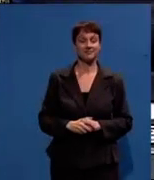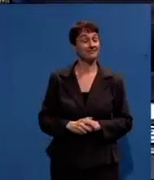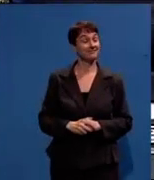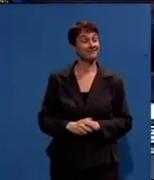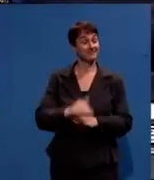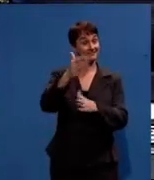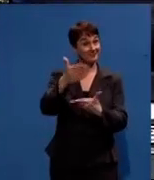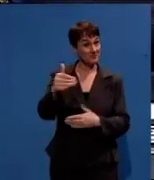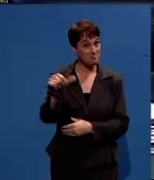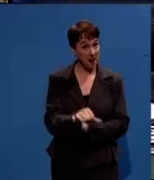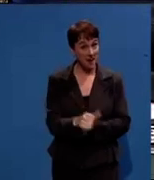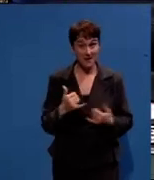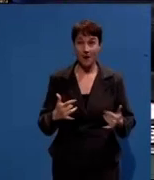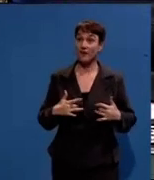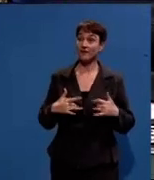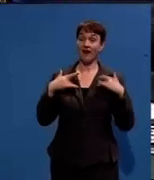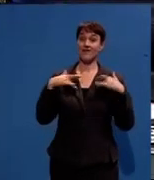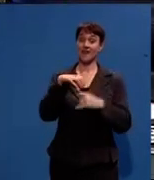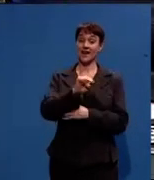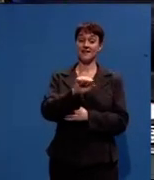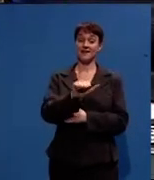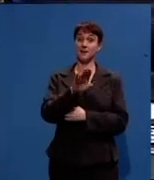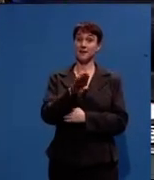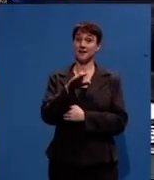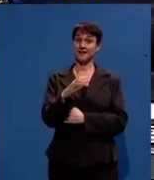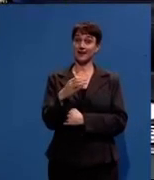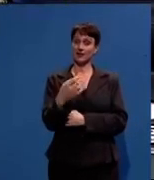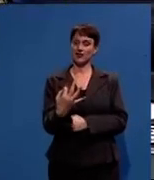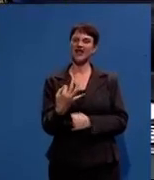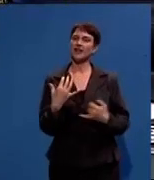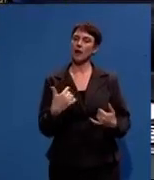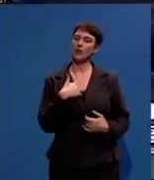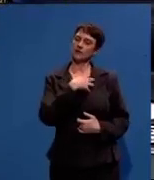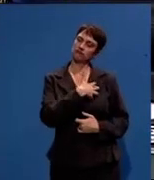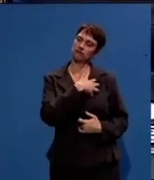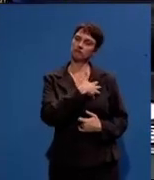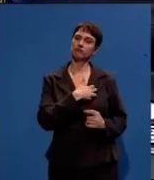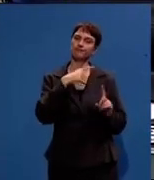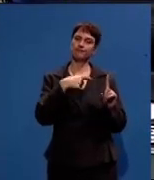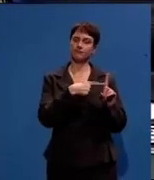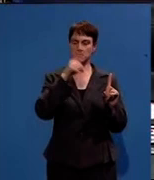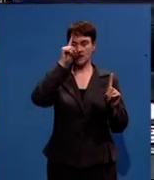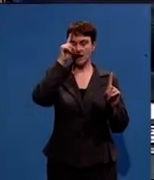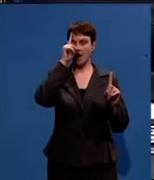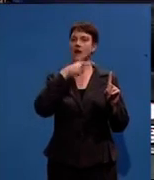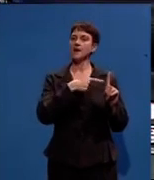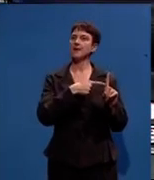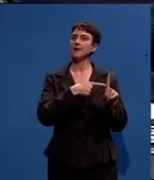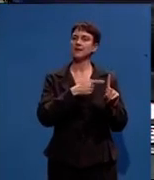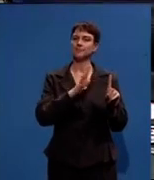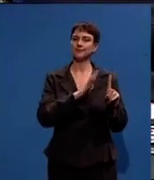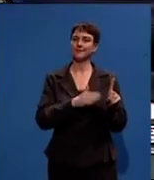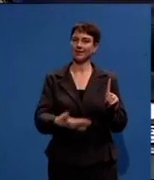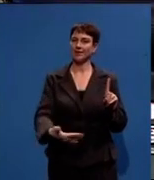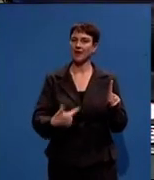Welcome back. You are live on SABC3. We are mourning the death of an international icon, but Nelson Mandela will live forever. And